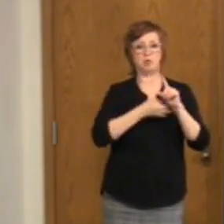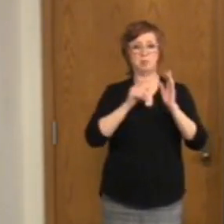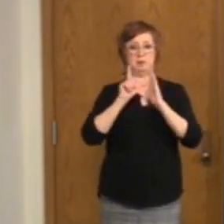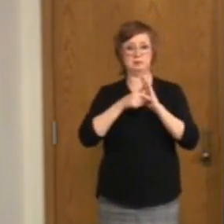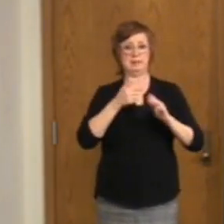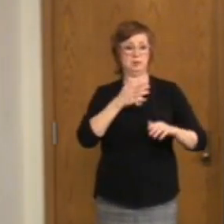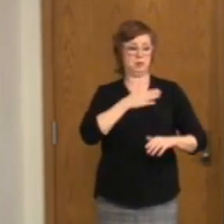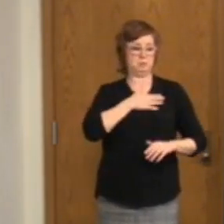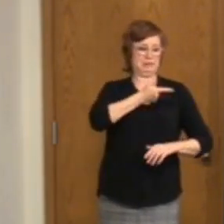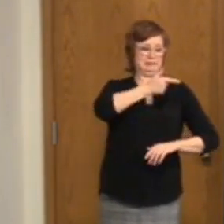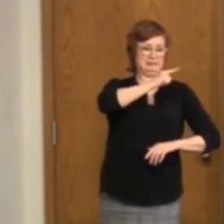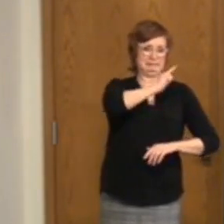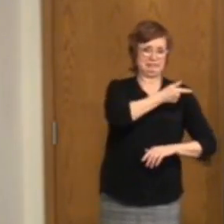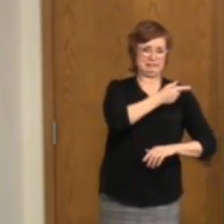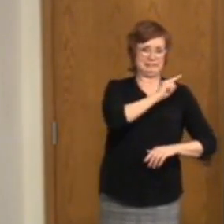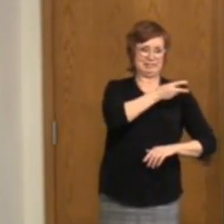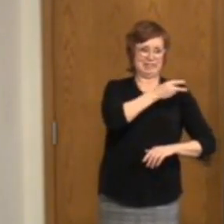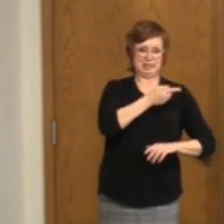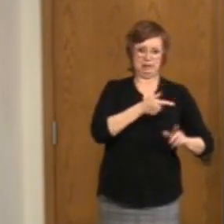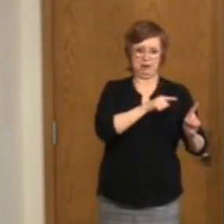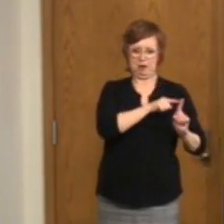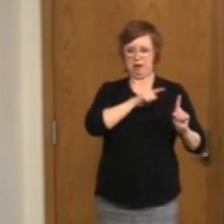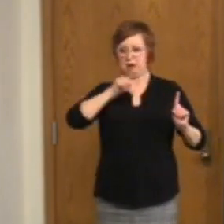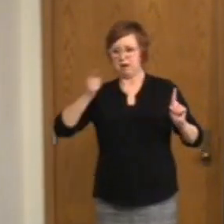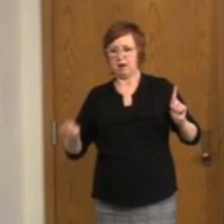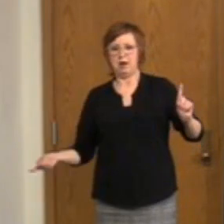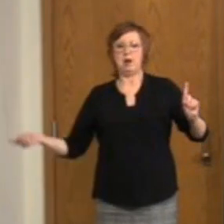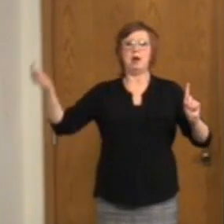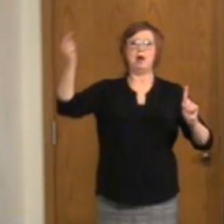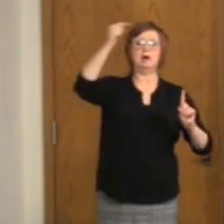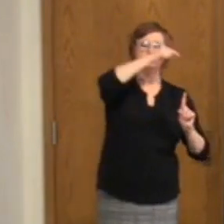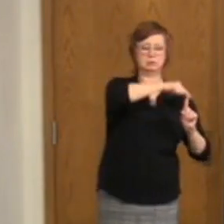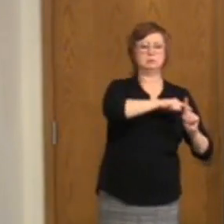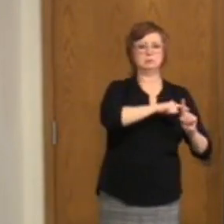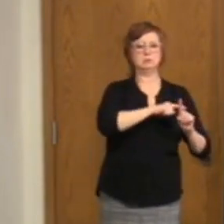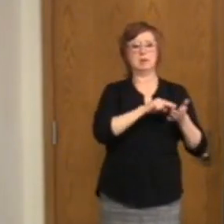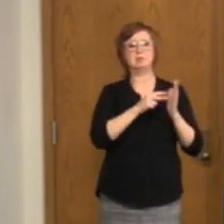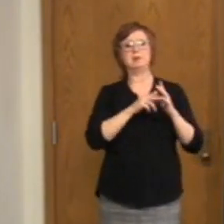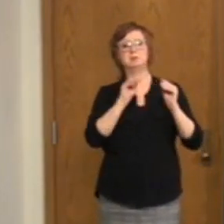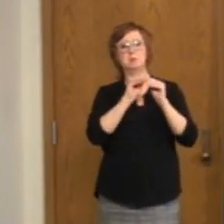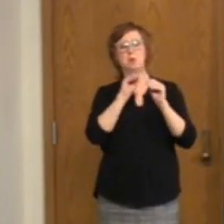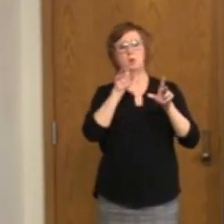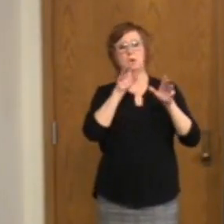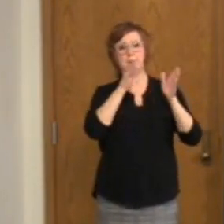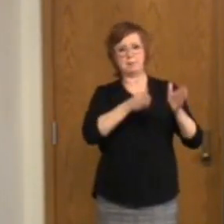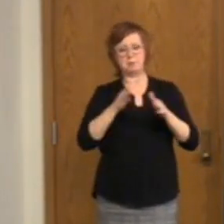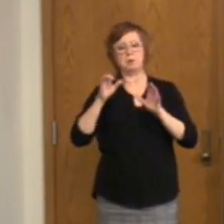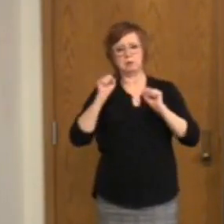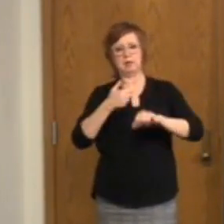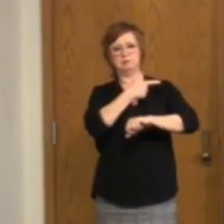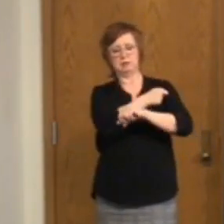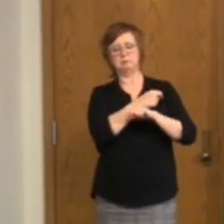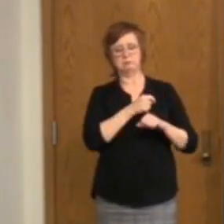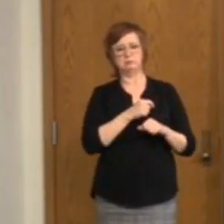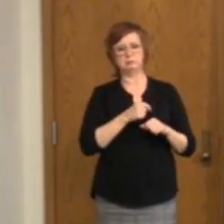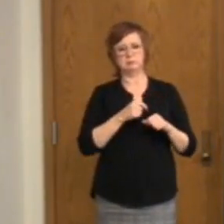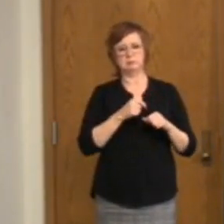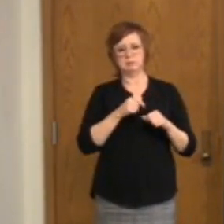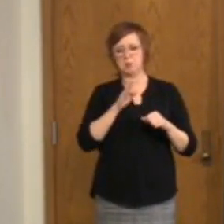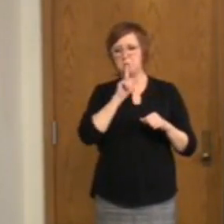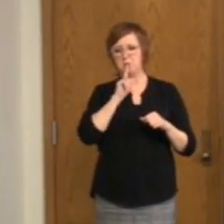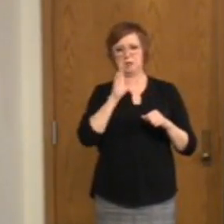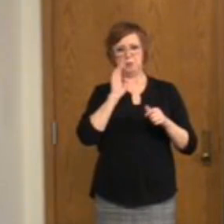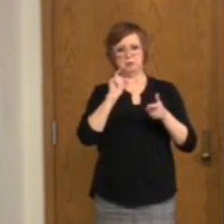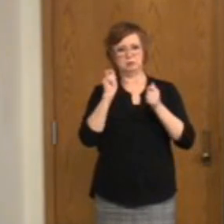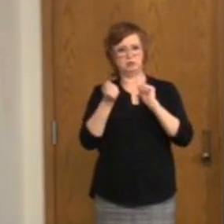in Saskatchewan to have access to their first dose of vaccine sometime in early June, that really changes the conversation